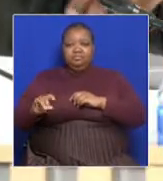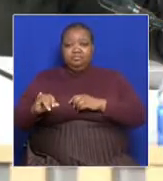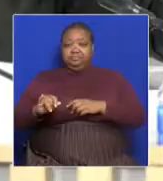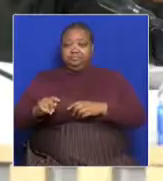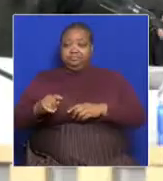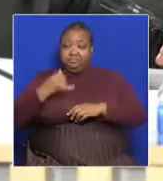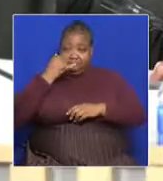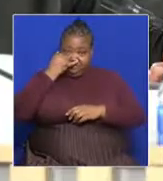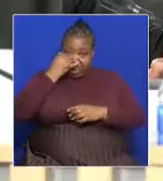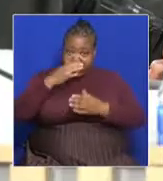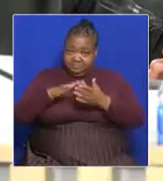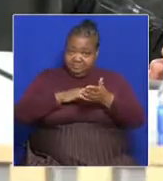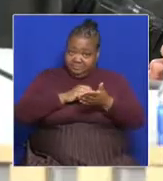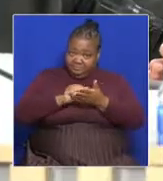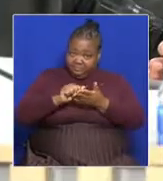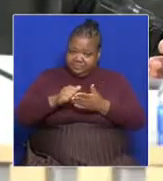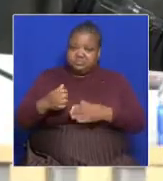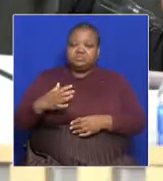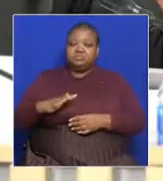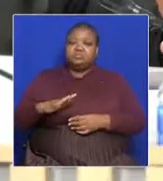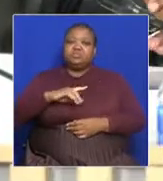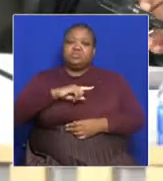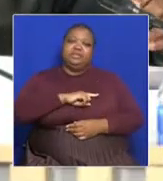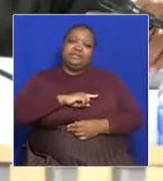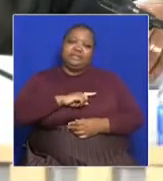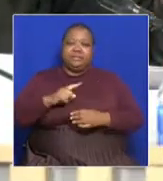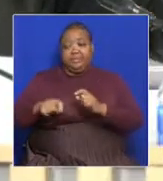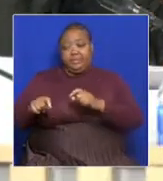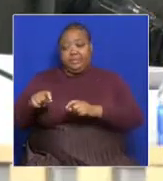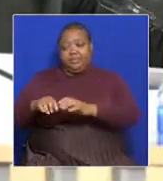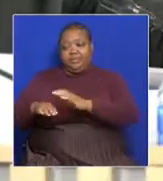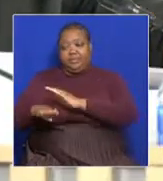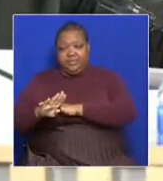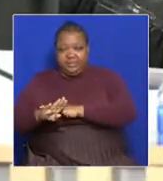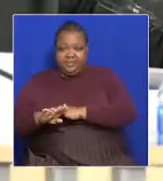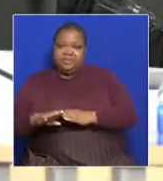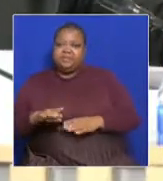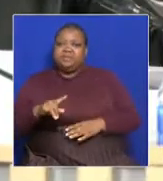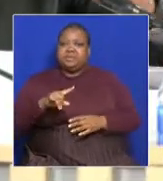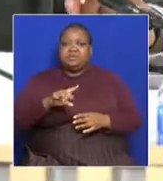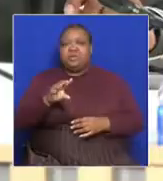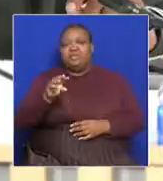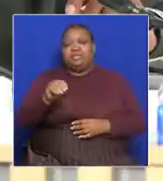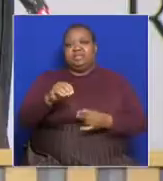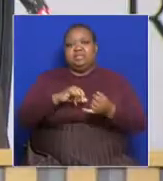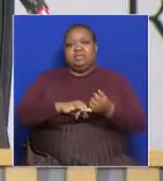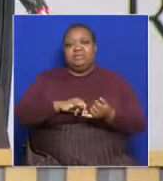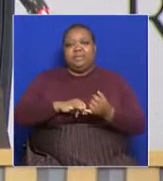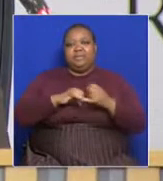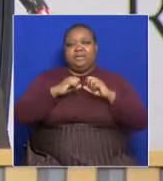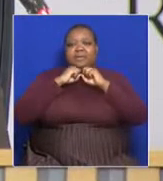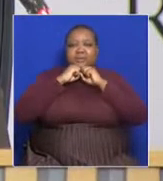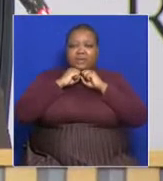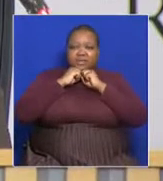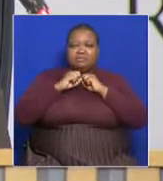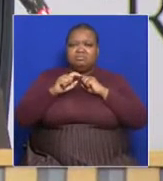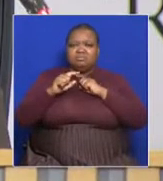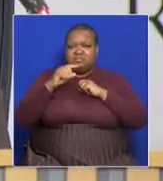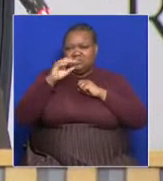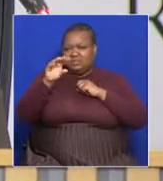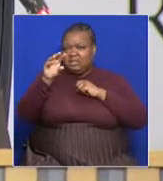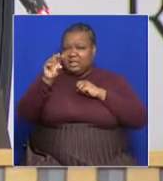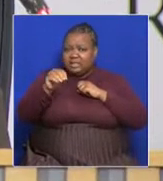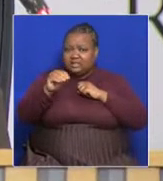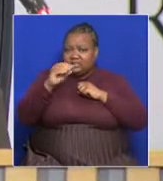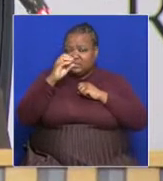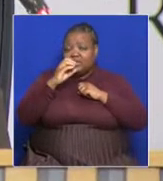you didn't ask for that in September or in August. It was in October. Yes. And then a week